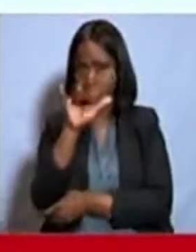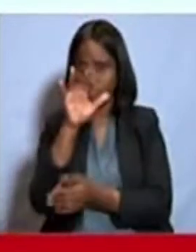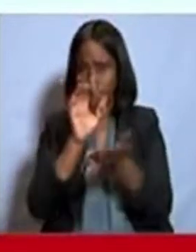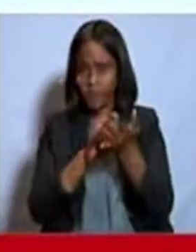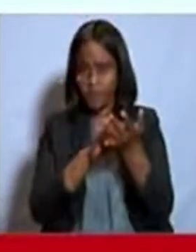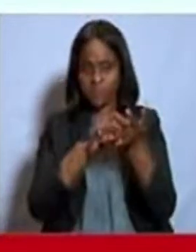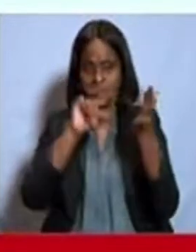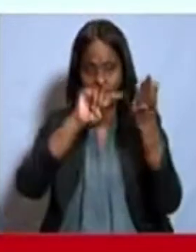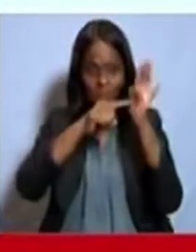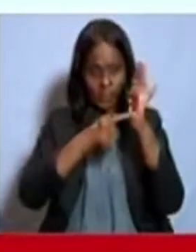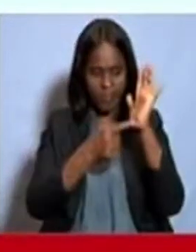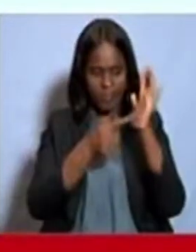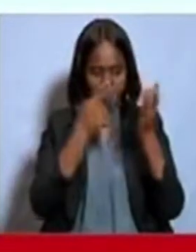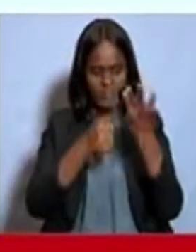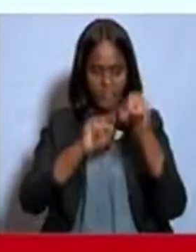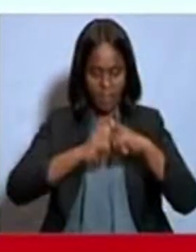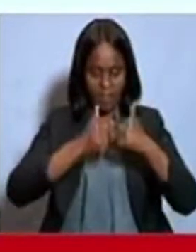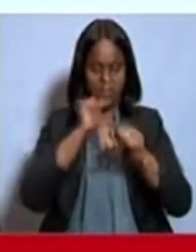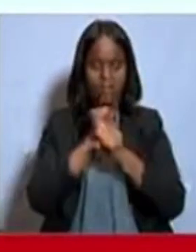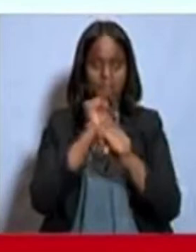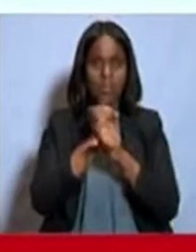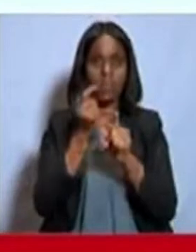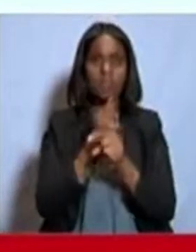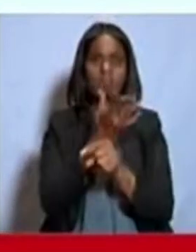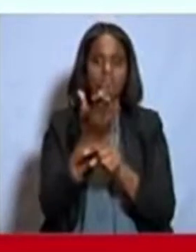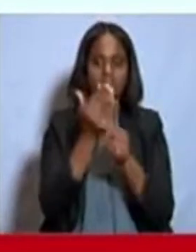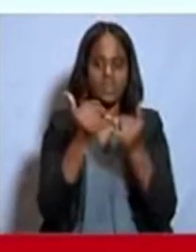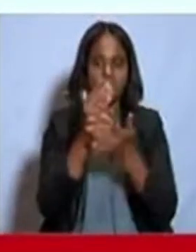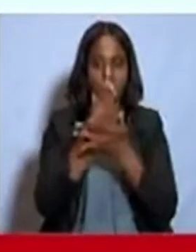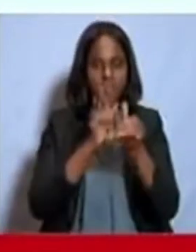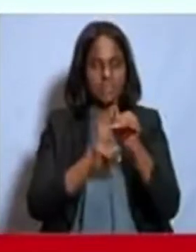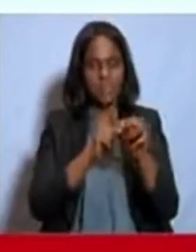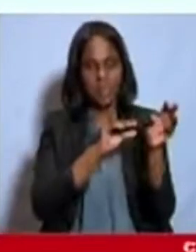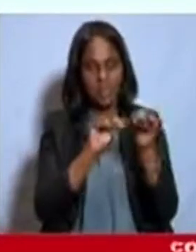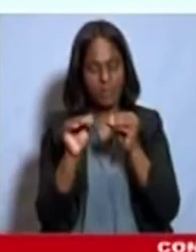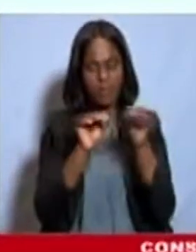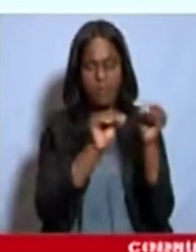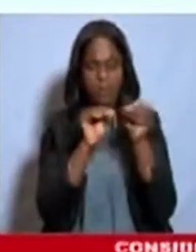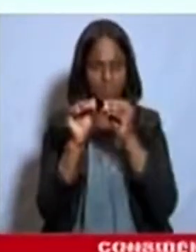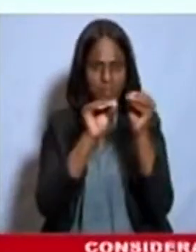155,000 points that we are operating from. So sometimes moving